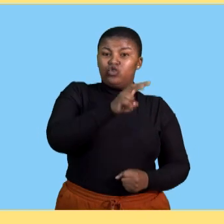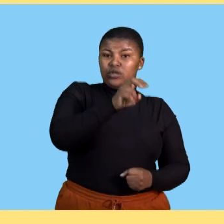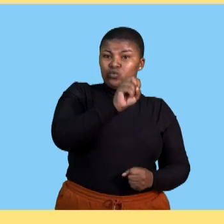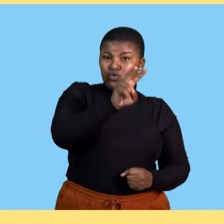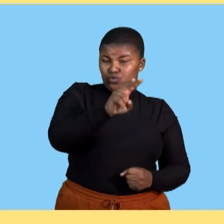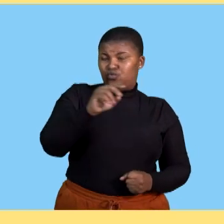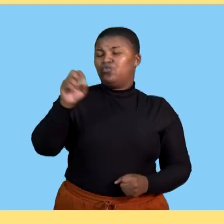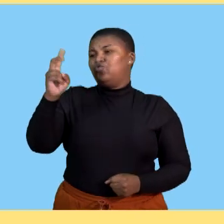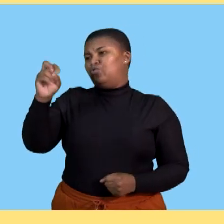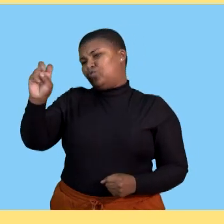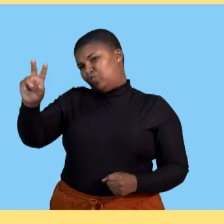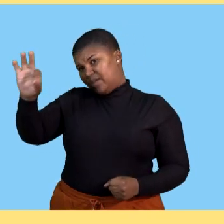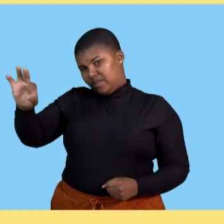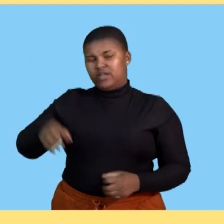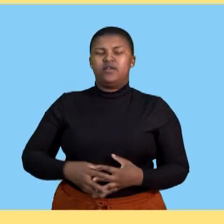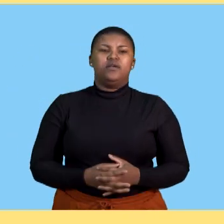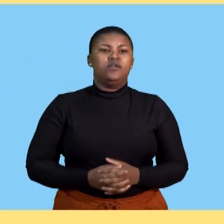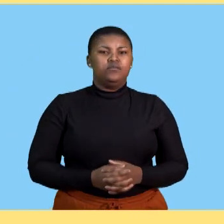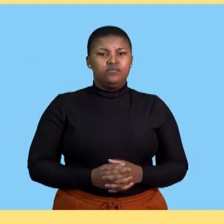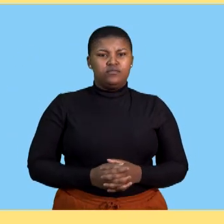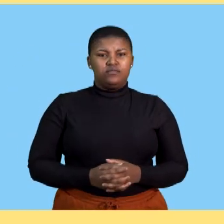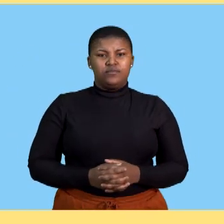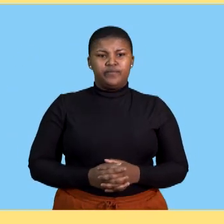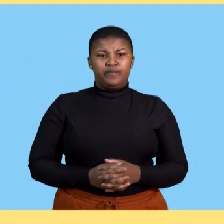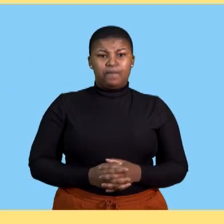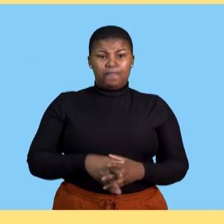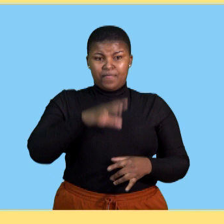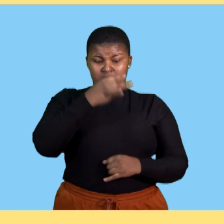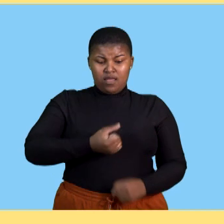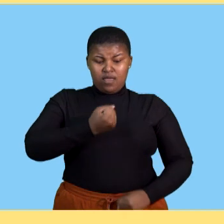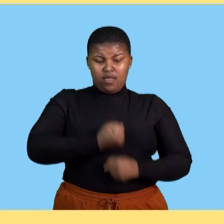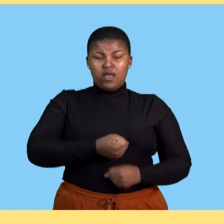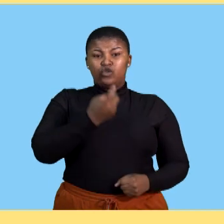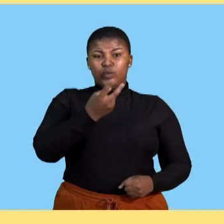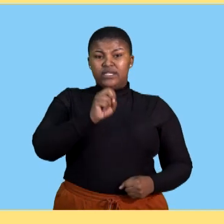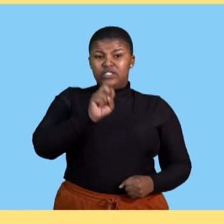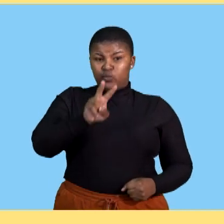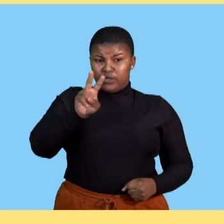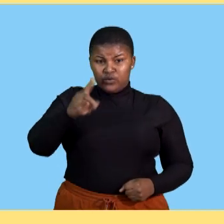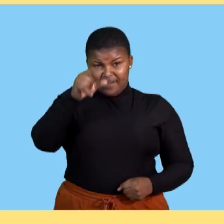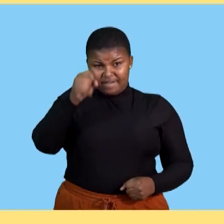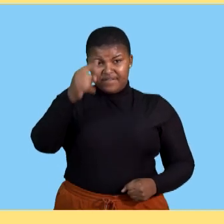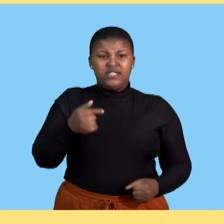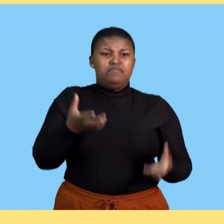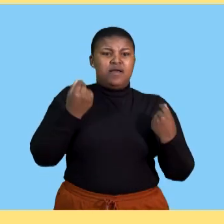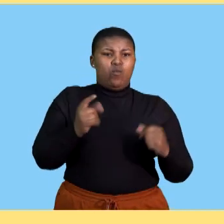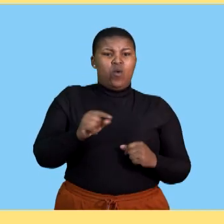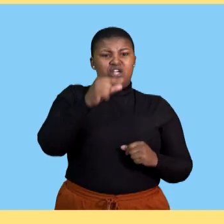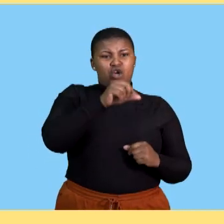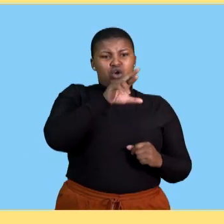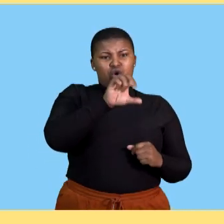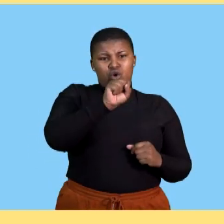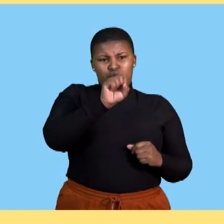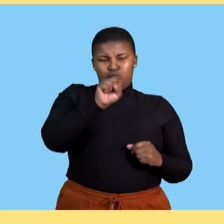the year 2022 as well as the year 2023. For the year 2022, first we get